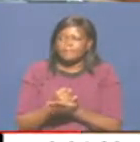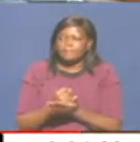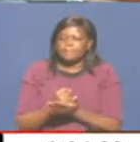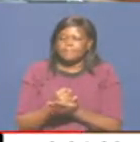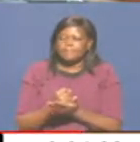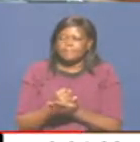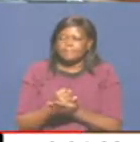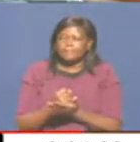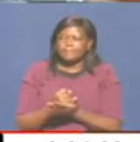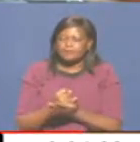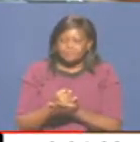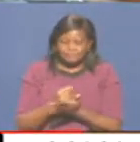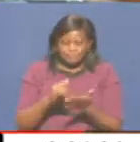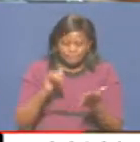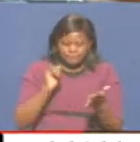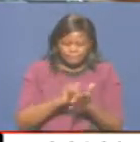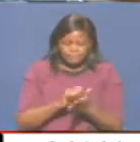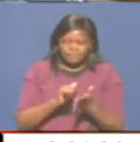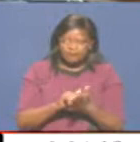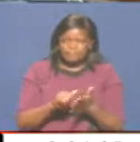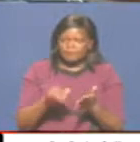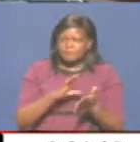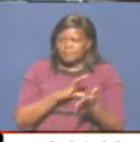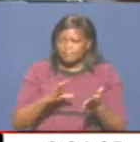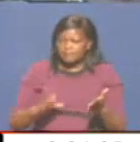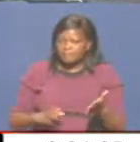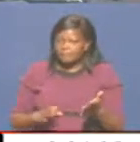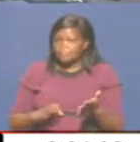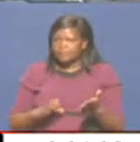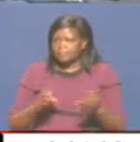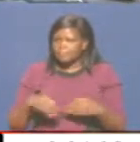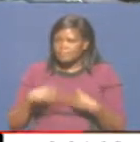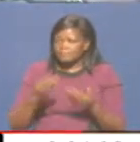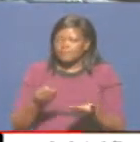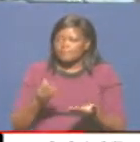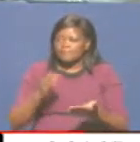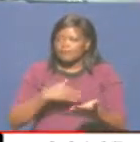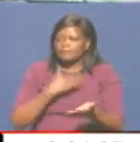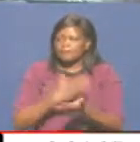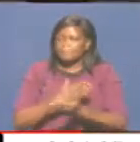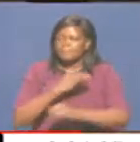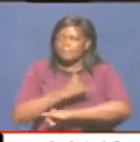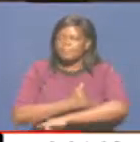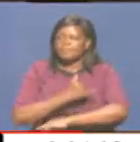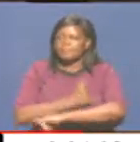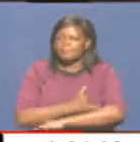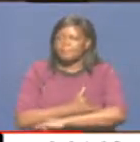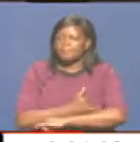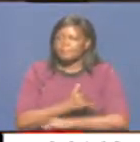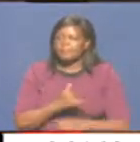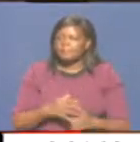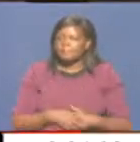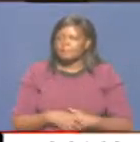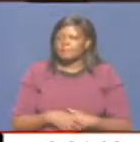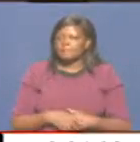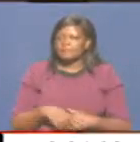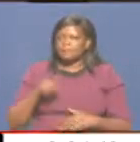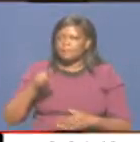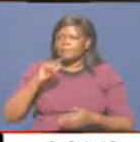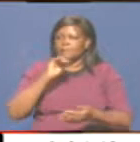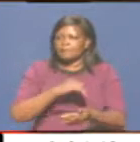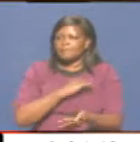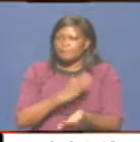that the Constitution has vested the power to institute criminal proceedings. These powers have not